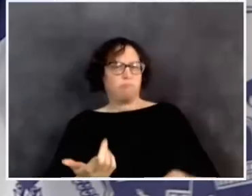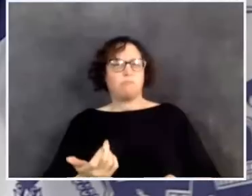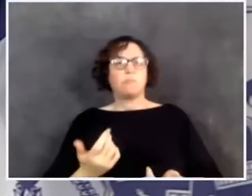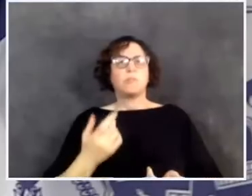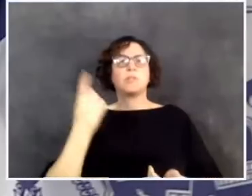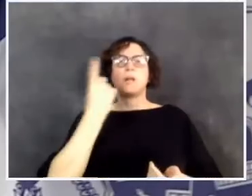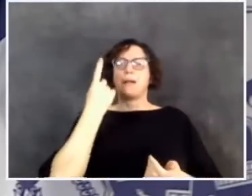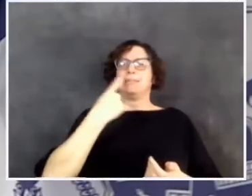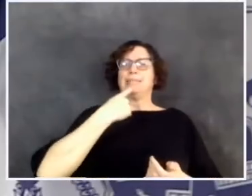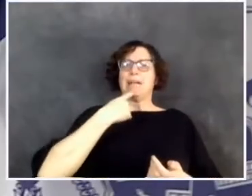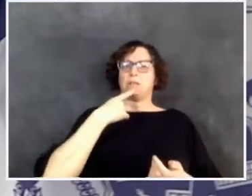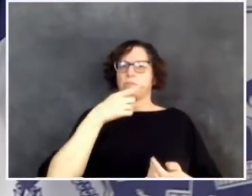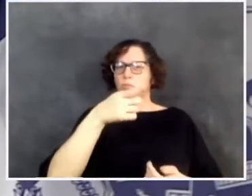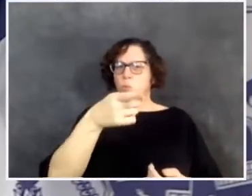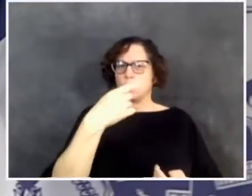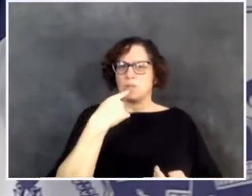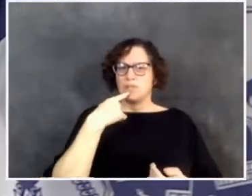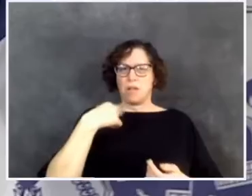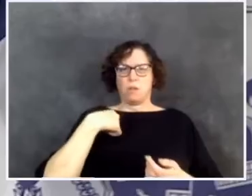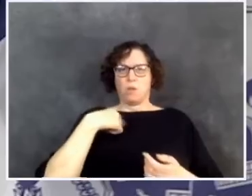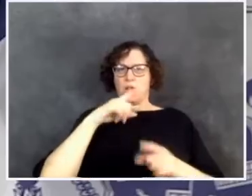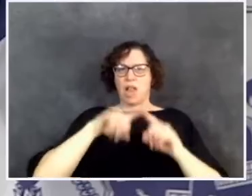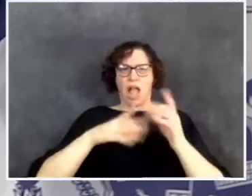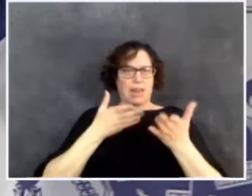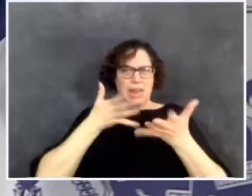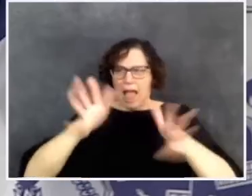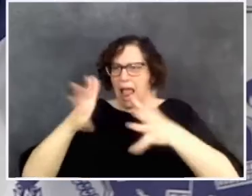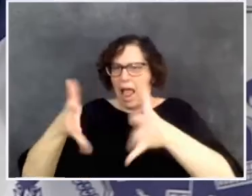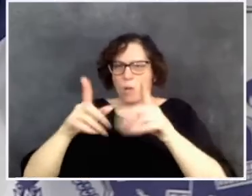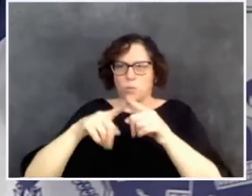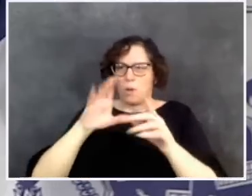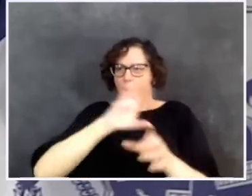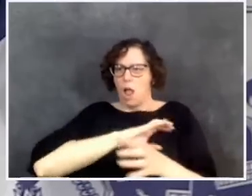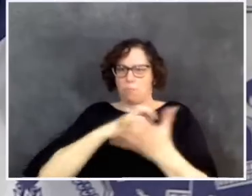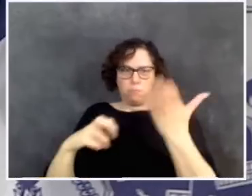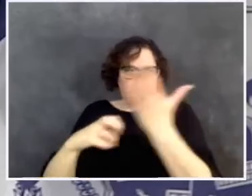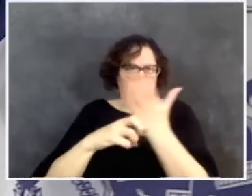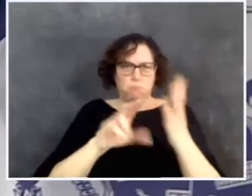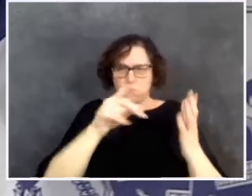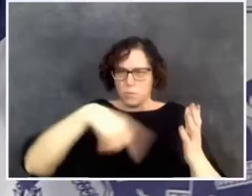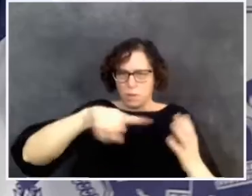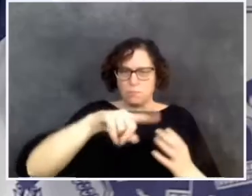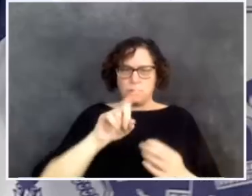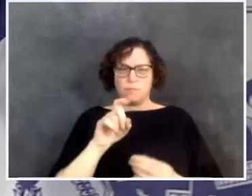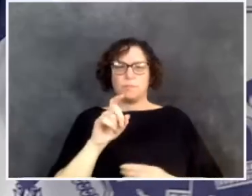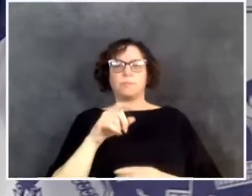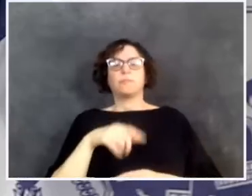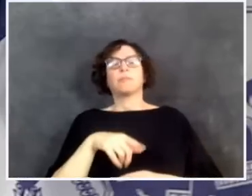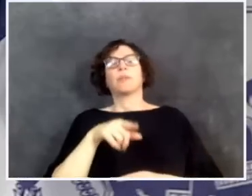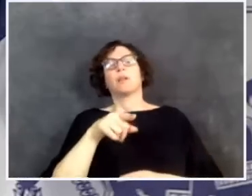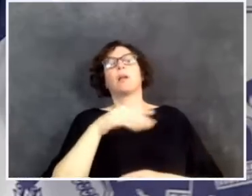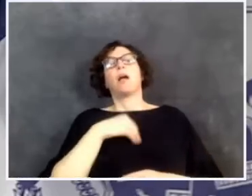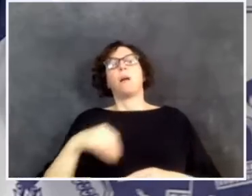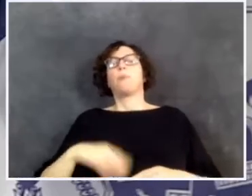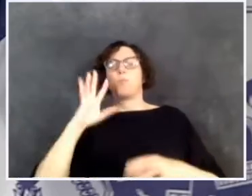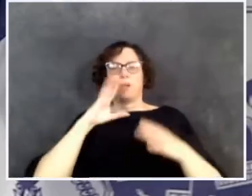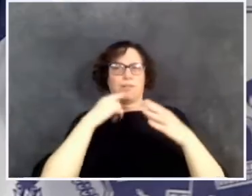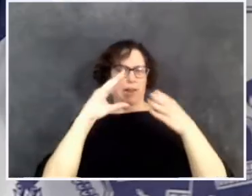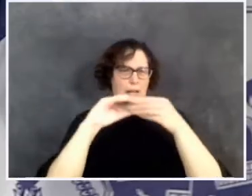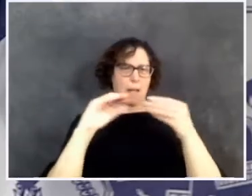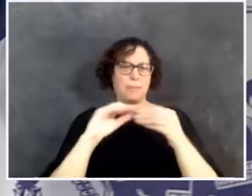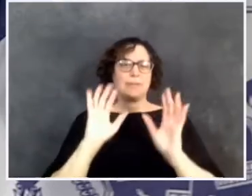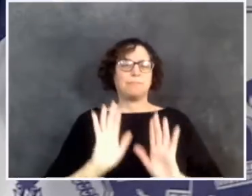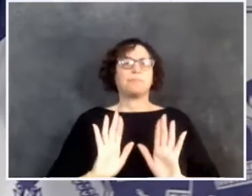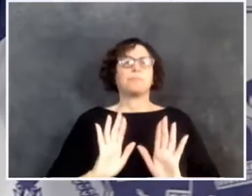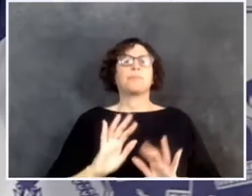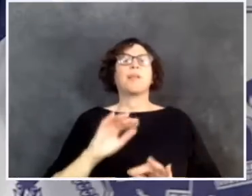comment. That's bull. Let's put it politely. Roger, I've had this conversation with